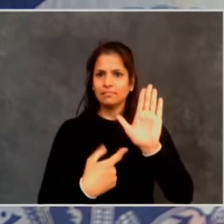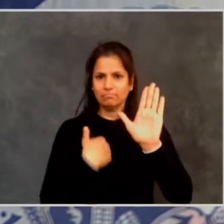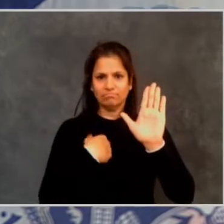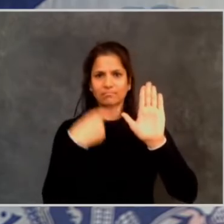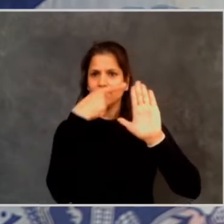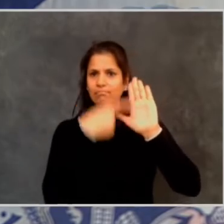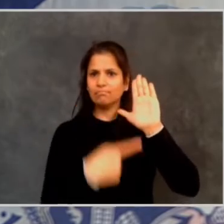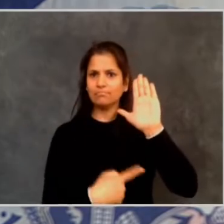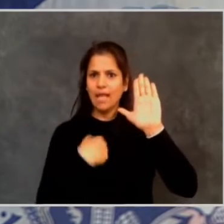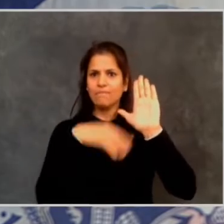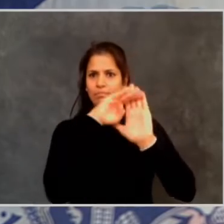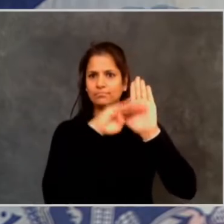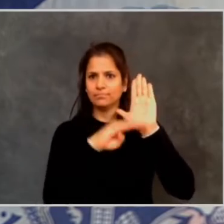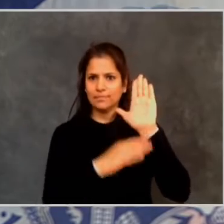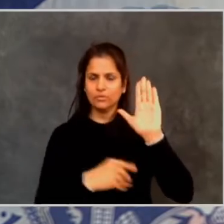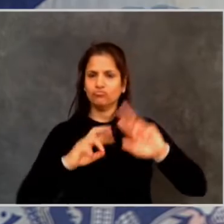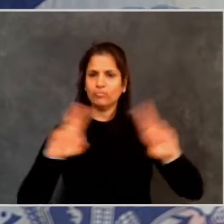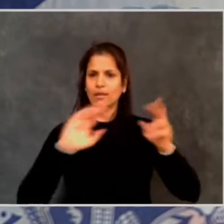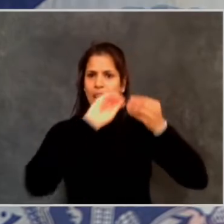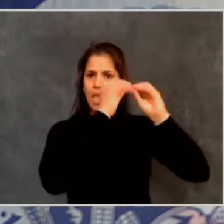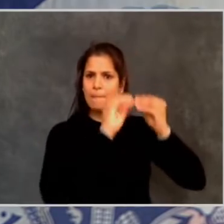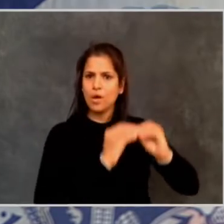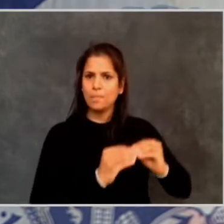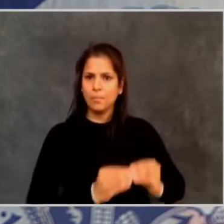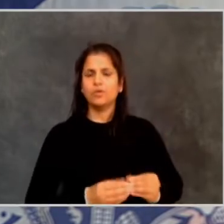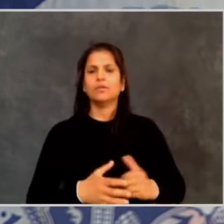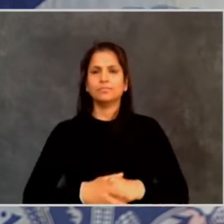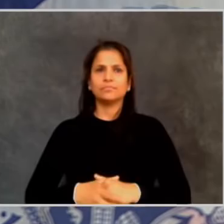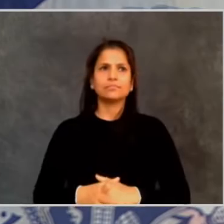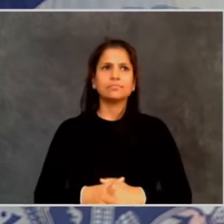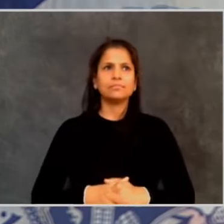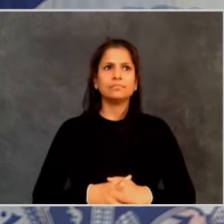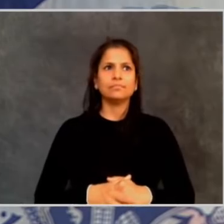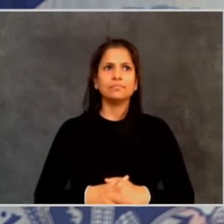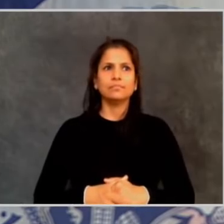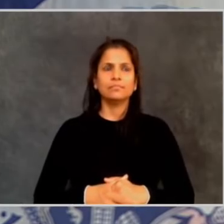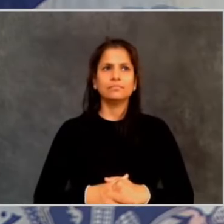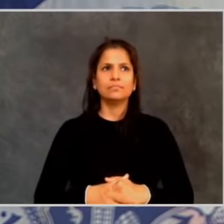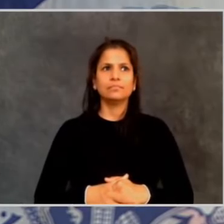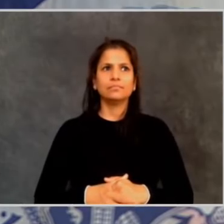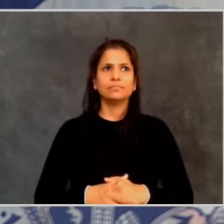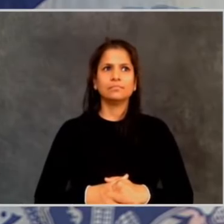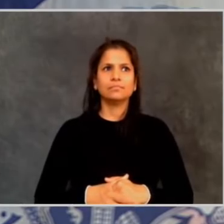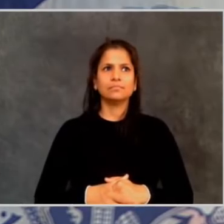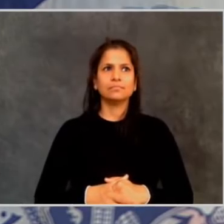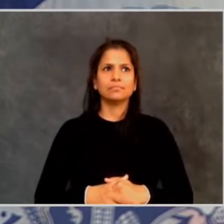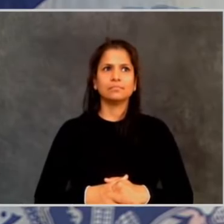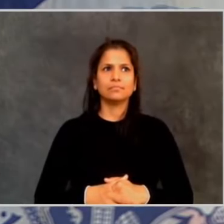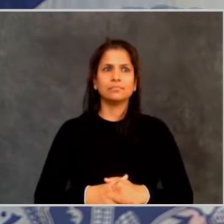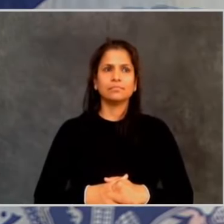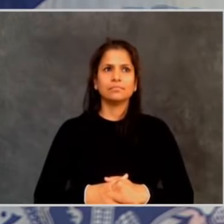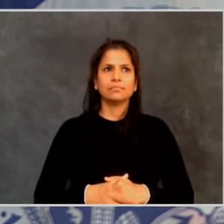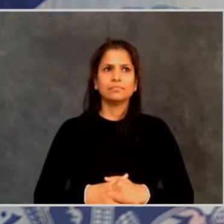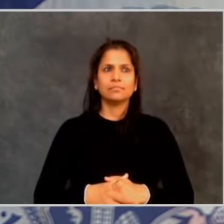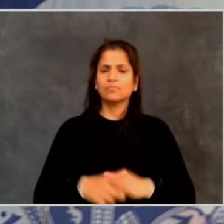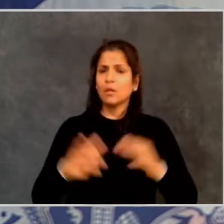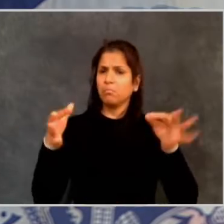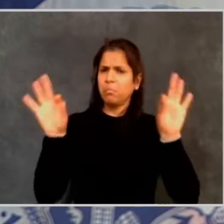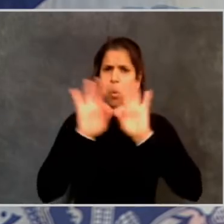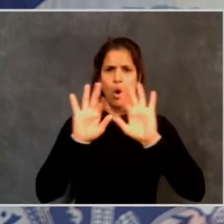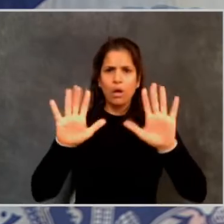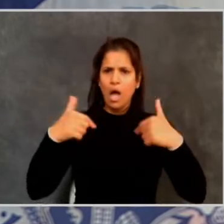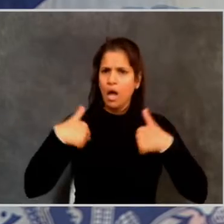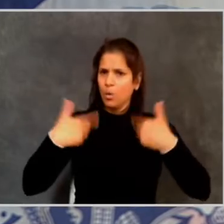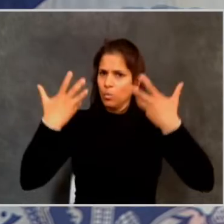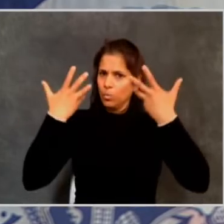been hard to get as clear as we'd like, because in a crisis atmosphere, I assure you that folks at the front line are not